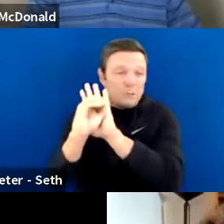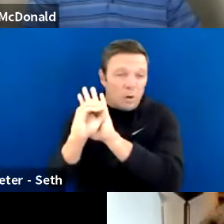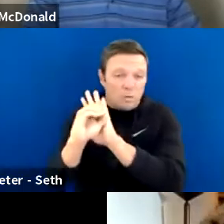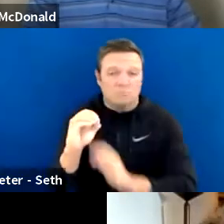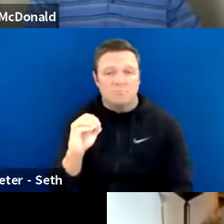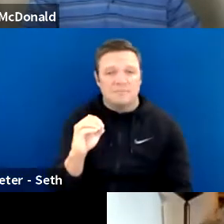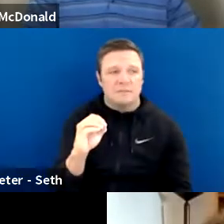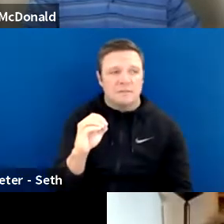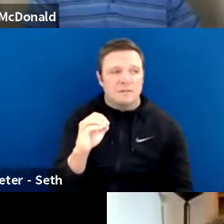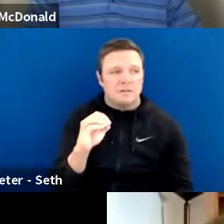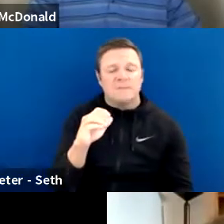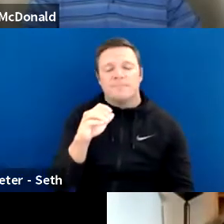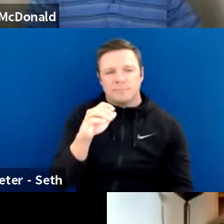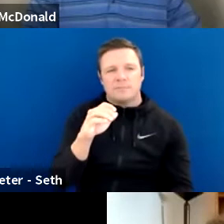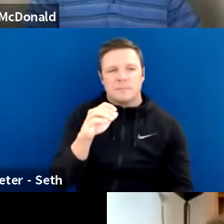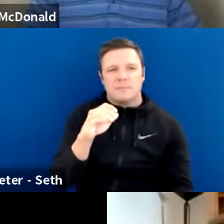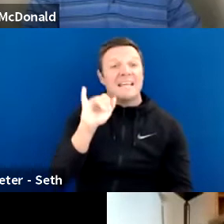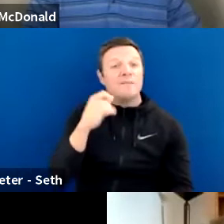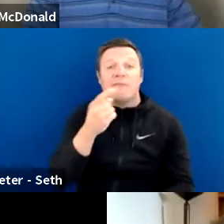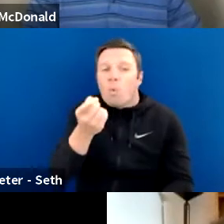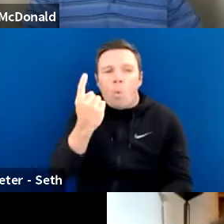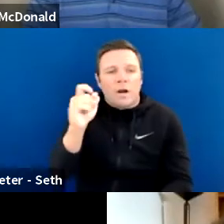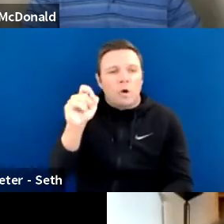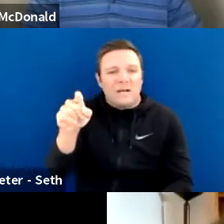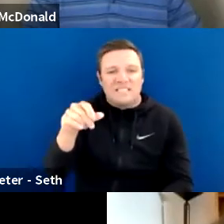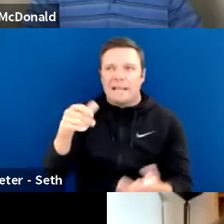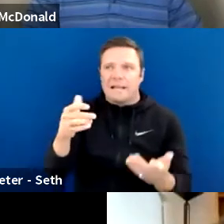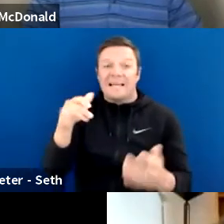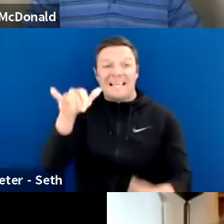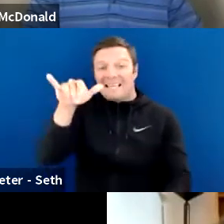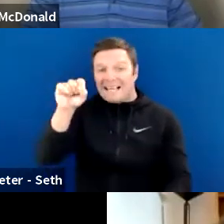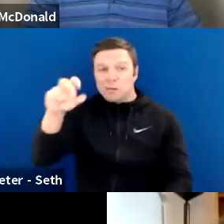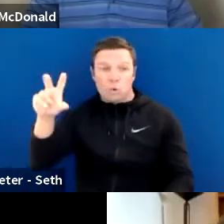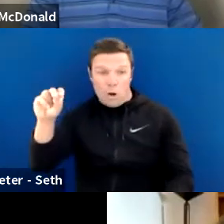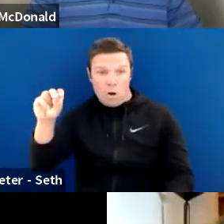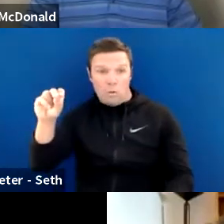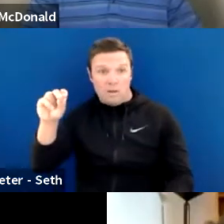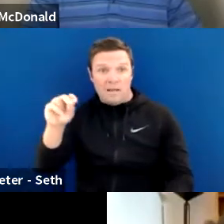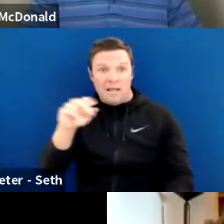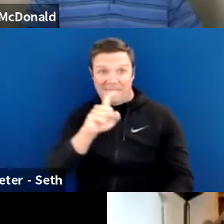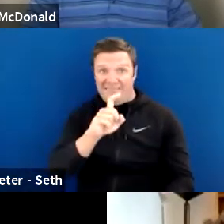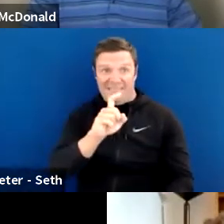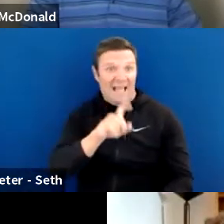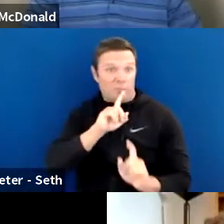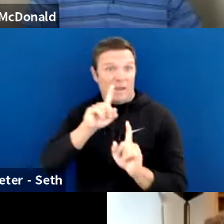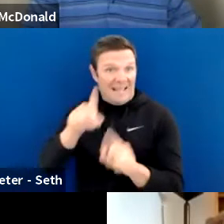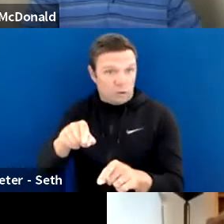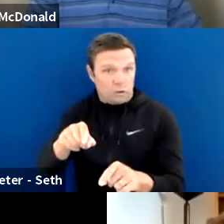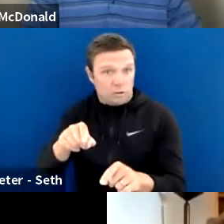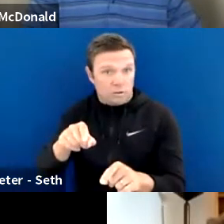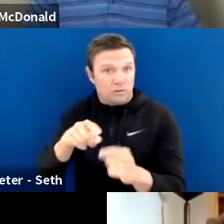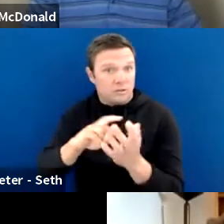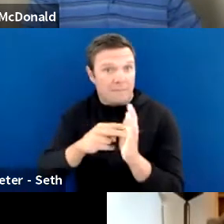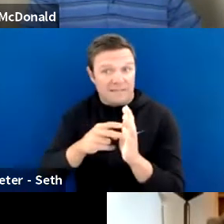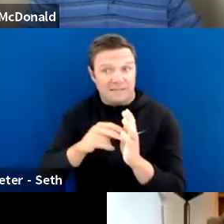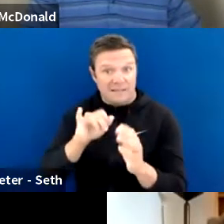anyhow, if you just do a 1 question thing with yes or no on that, and that'll take care of attendance on that. And when you download it onto an Excel sheet,